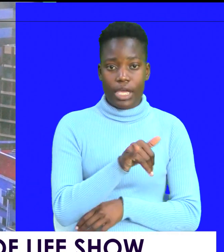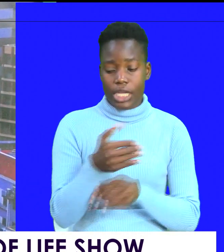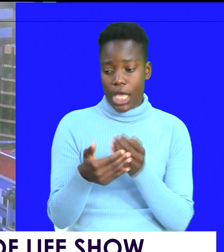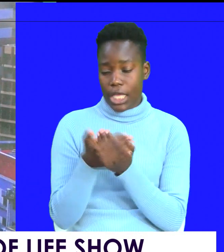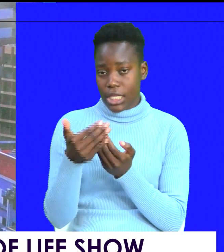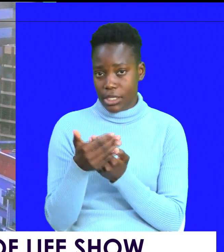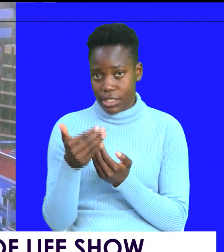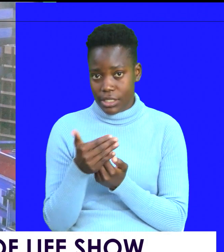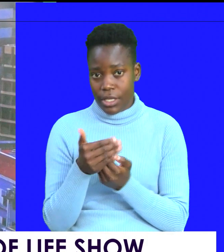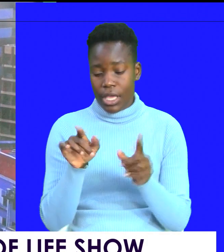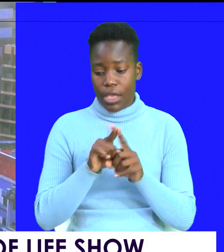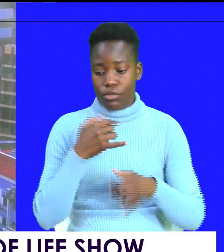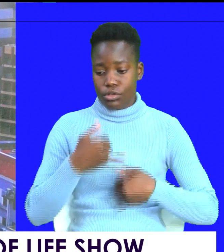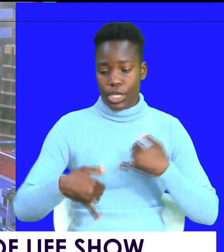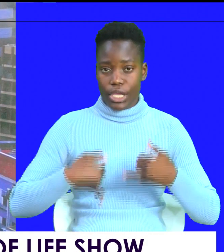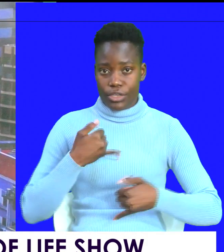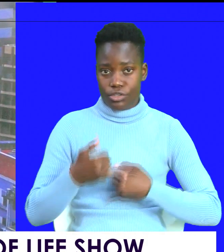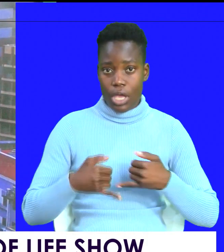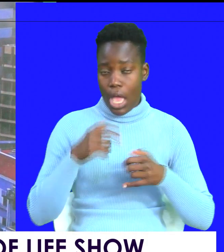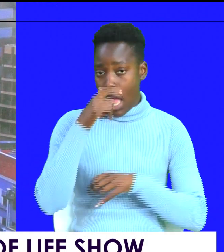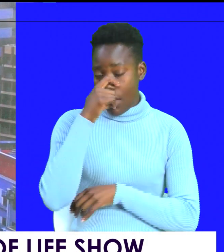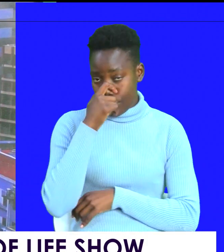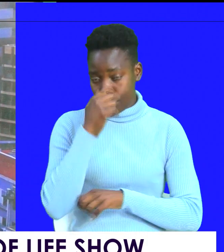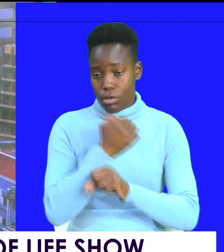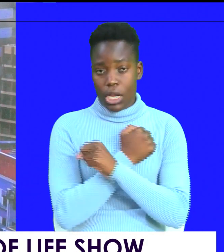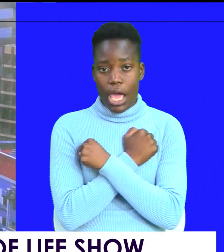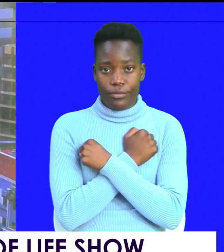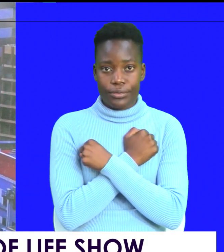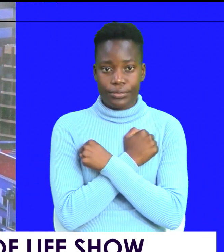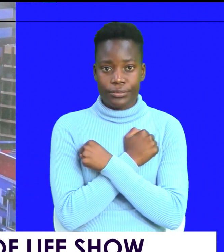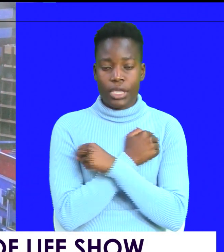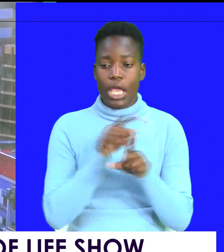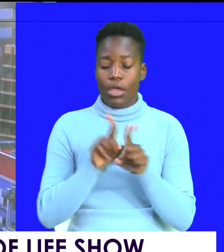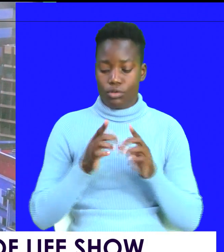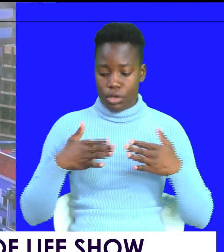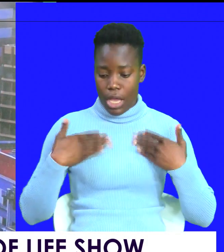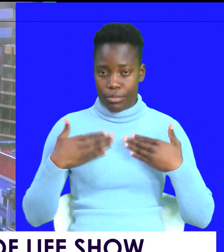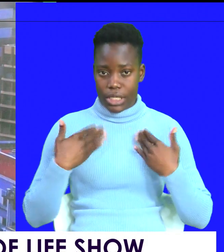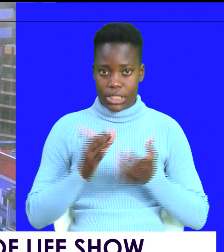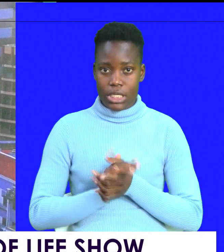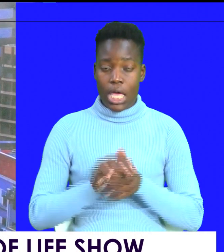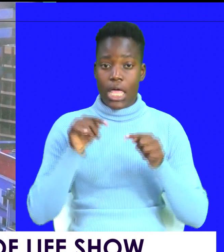it, enjoy it. I wish you love and